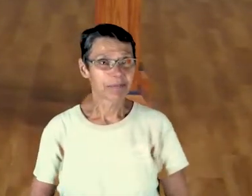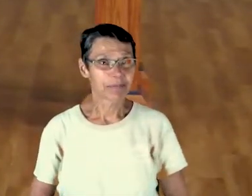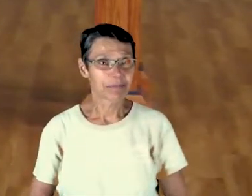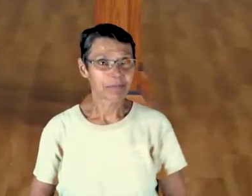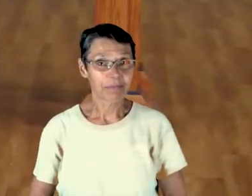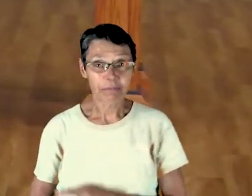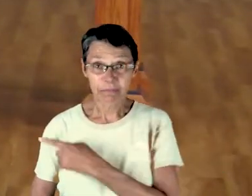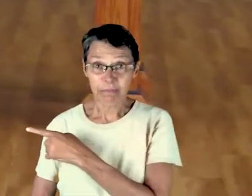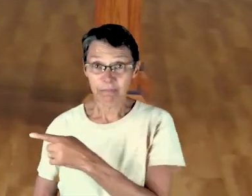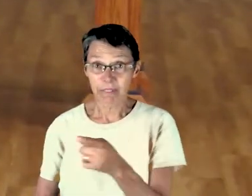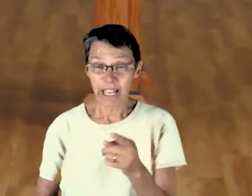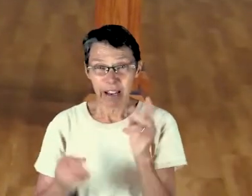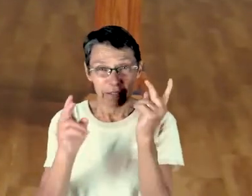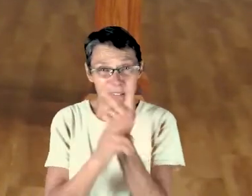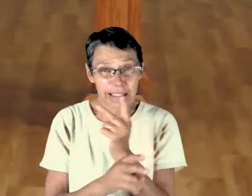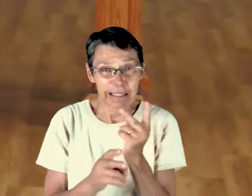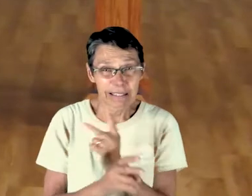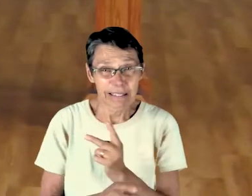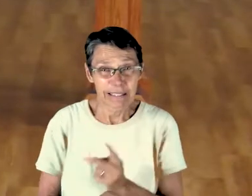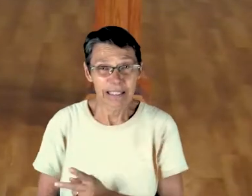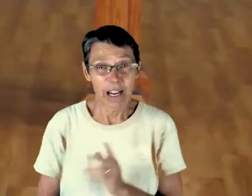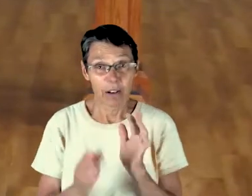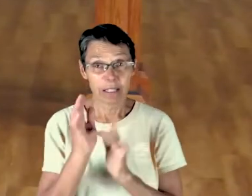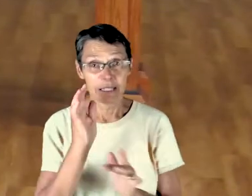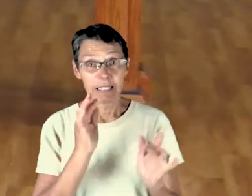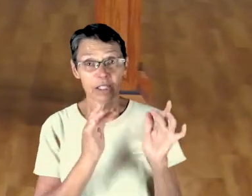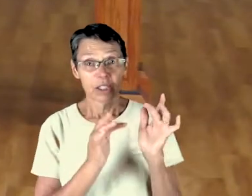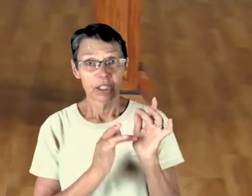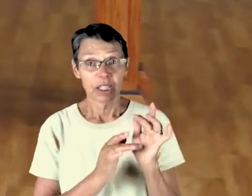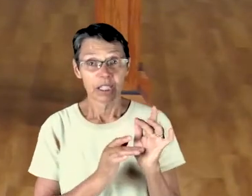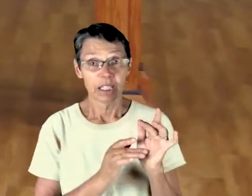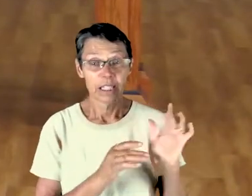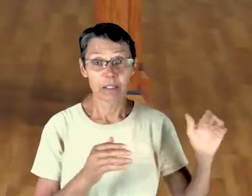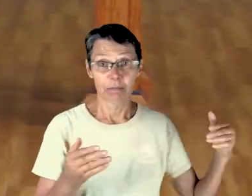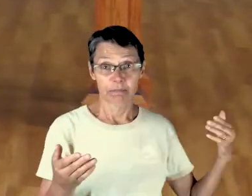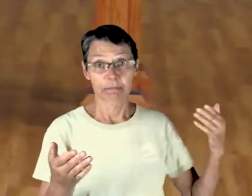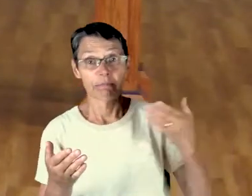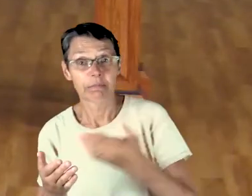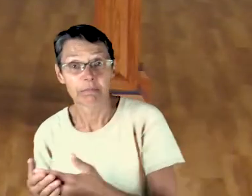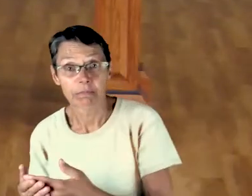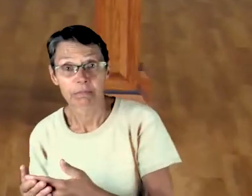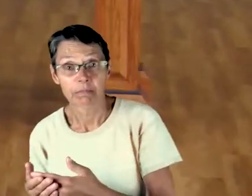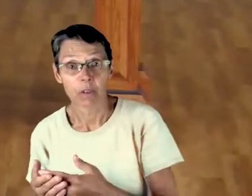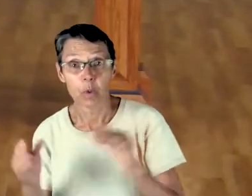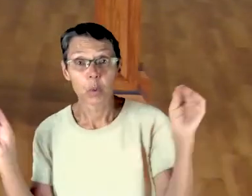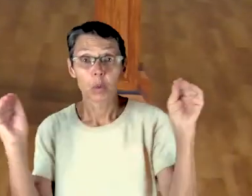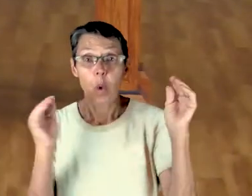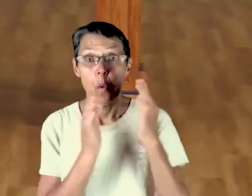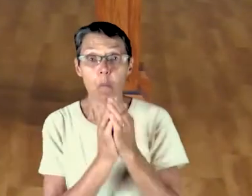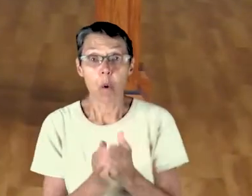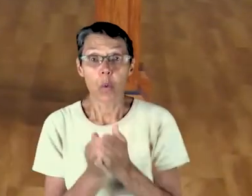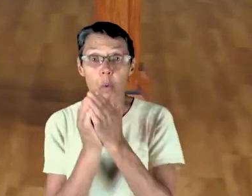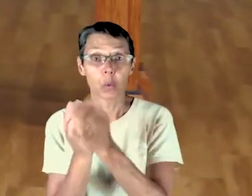They have surmised that he has evidently found a way across the water without being in a boat.